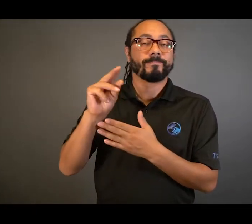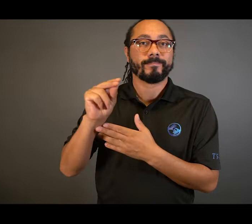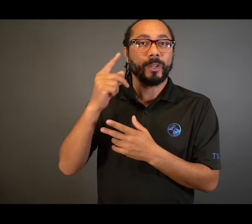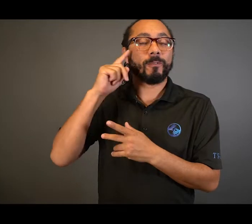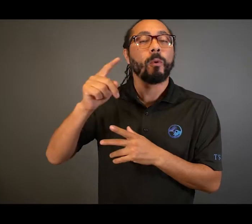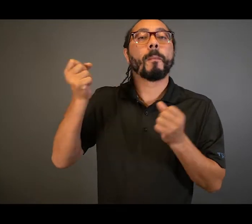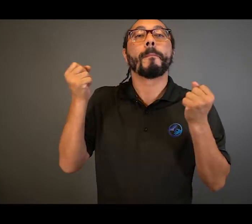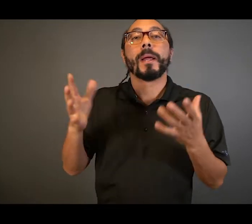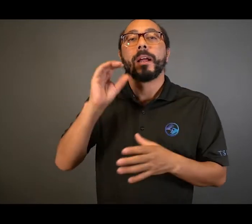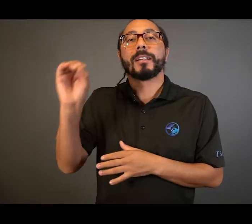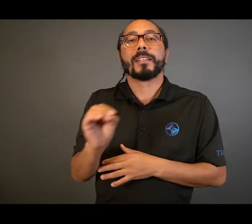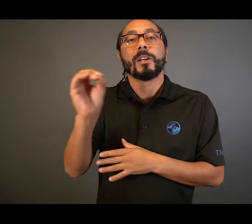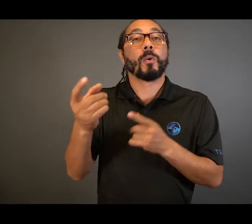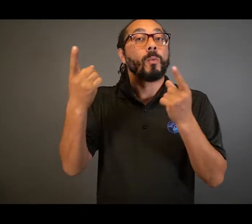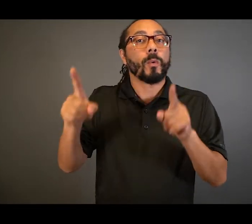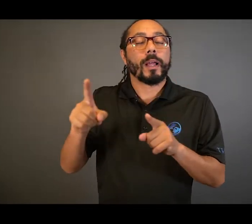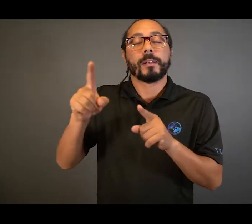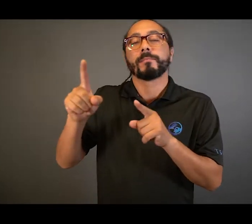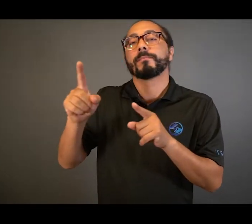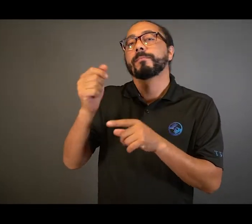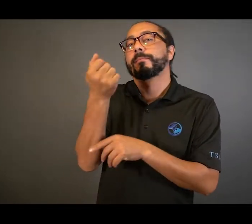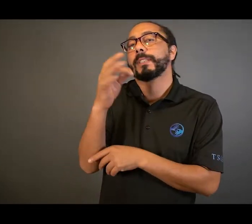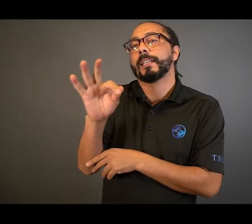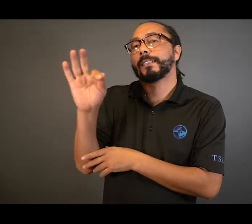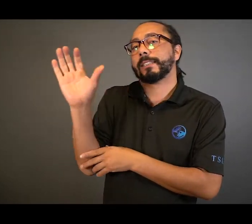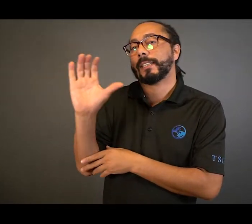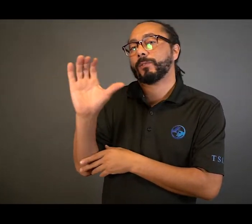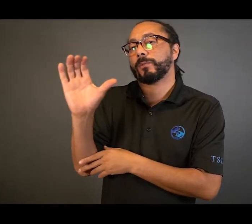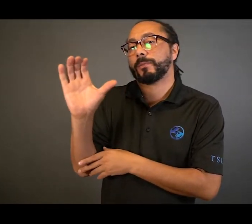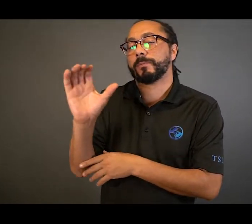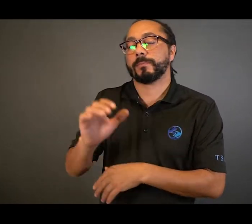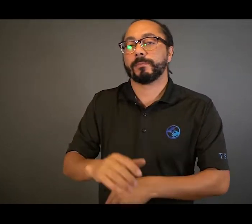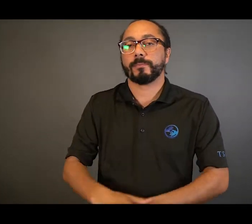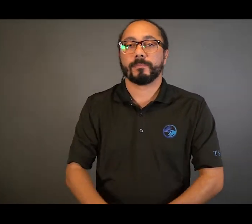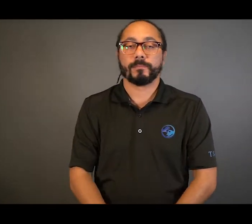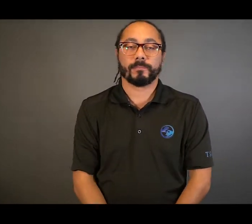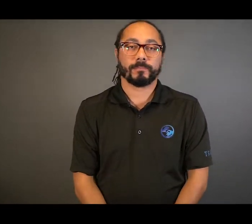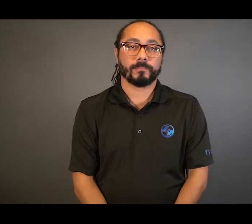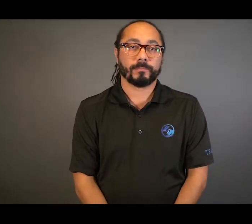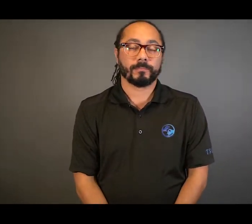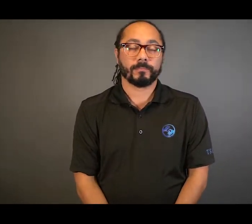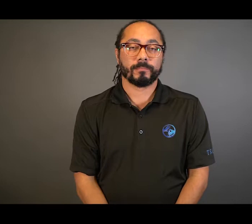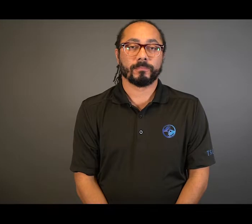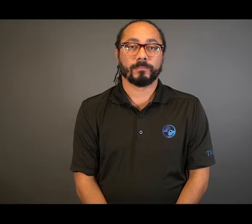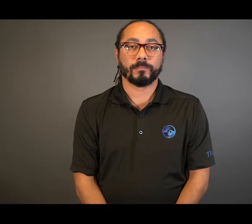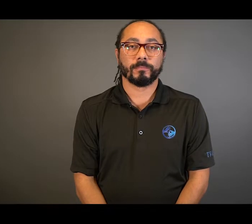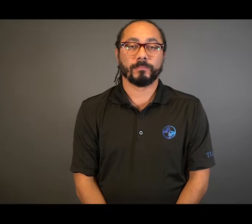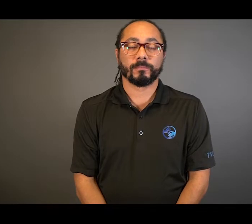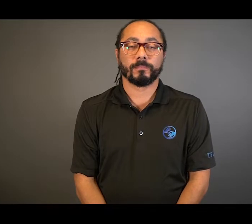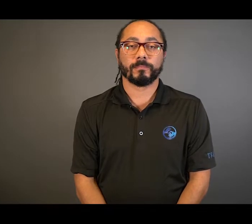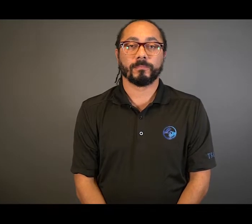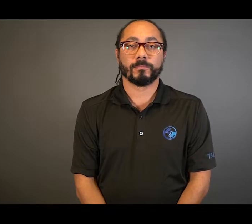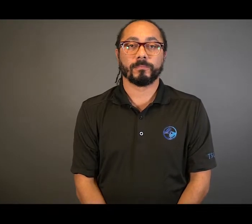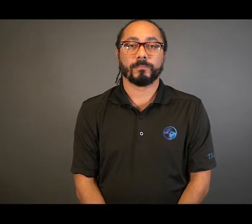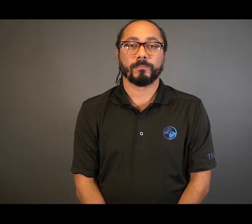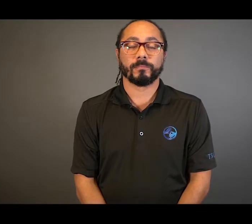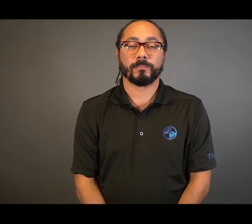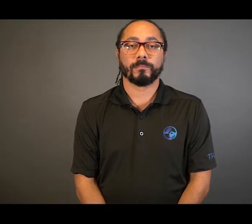experiences of many Ontarians in the 19th century. 3 illustrations hang on a wall. One features a man with